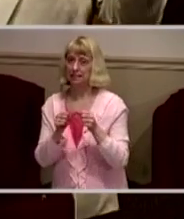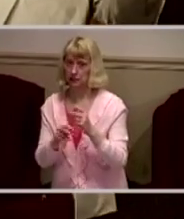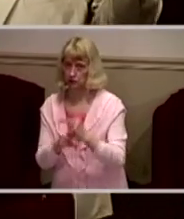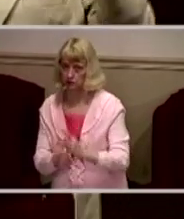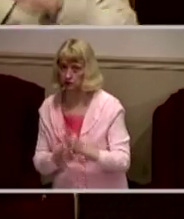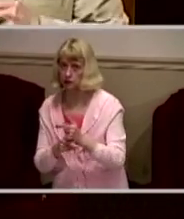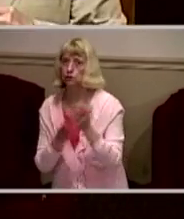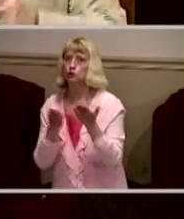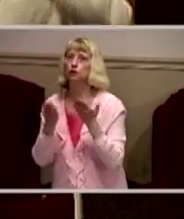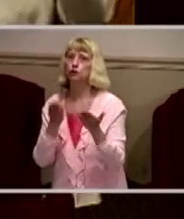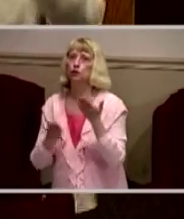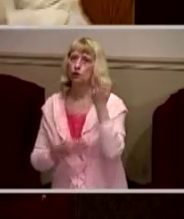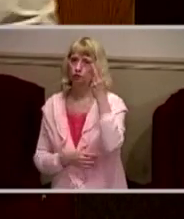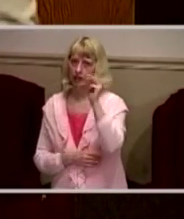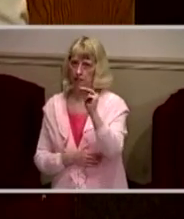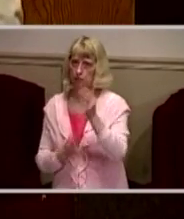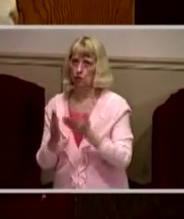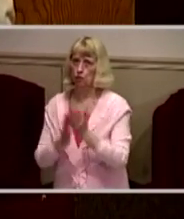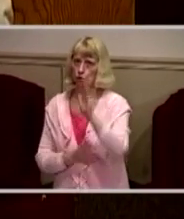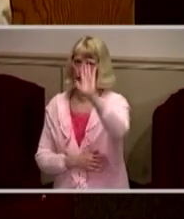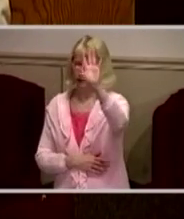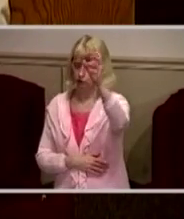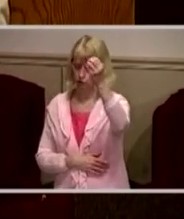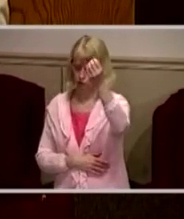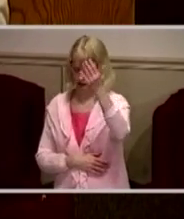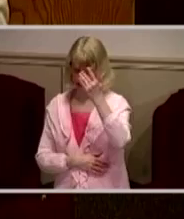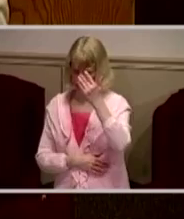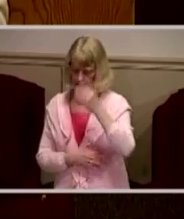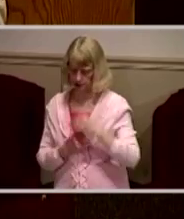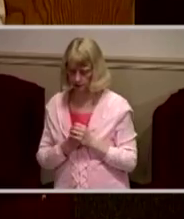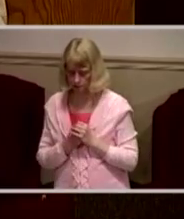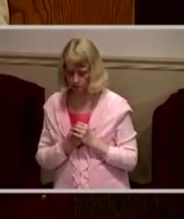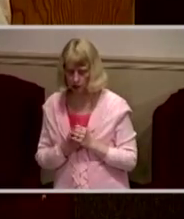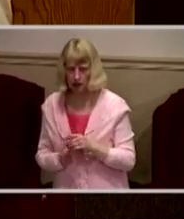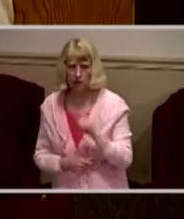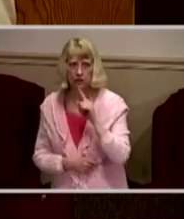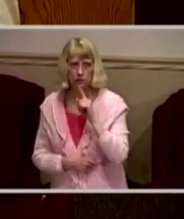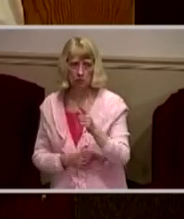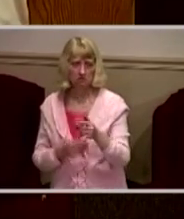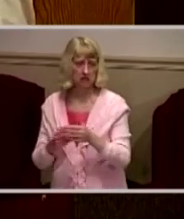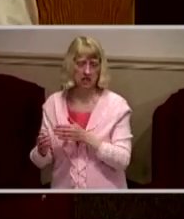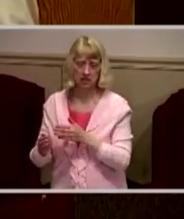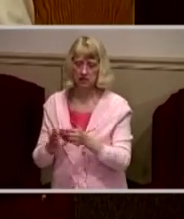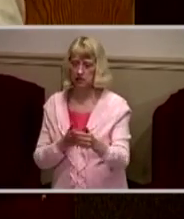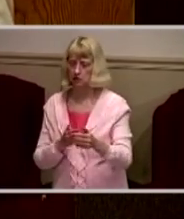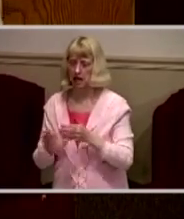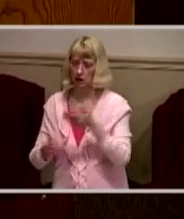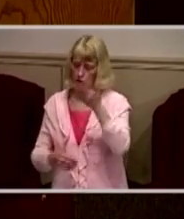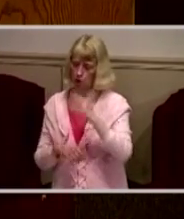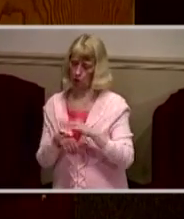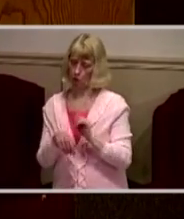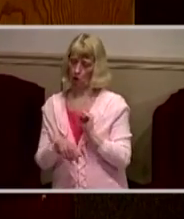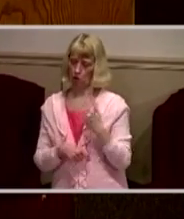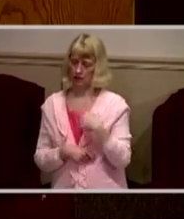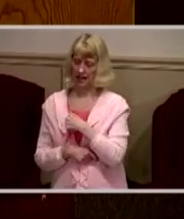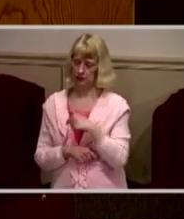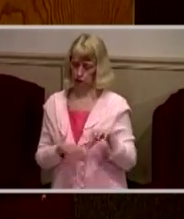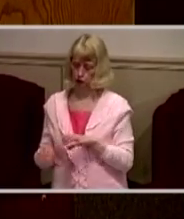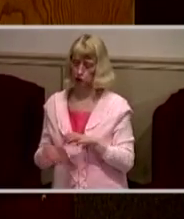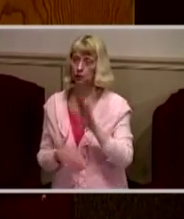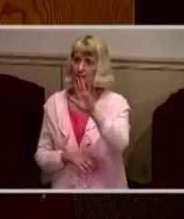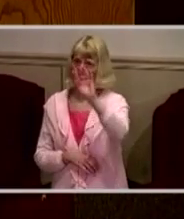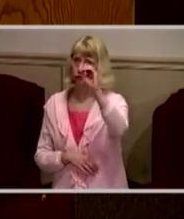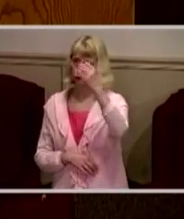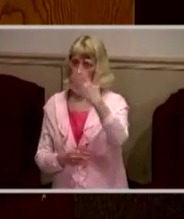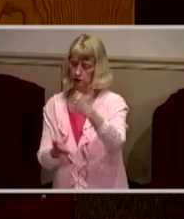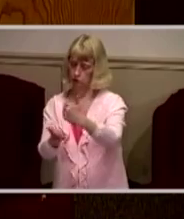to serve him by his grace. And so you see, no matter what it is God calls us to do, he, by his